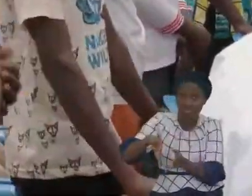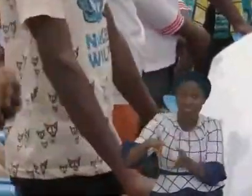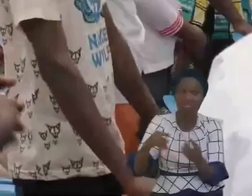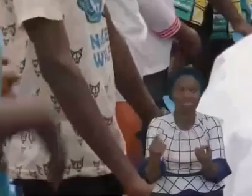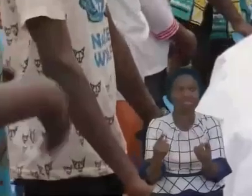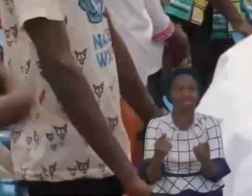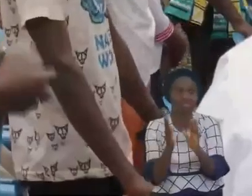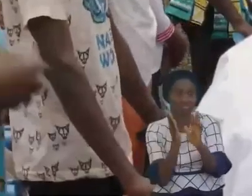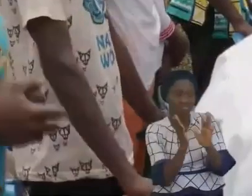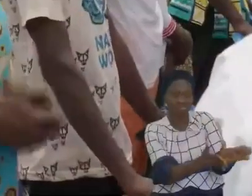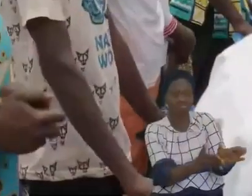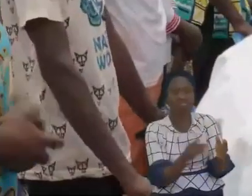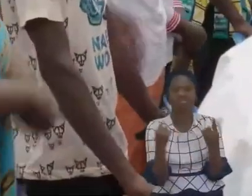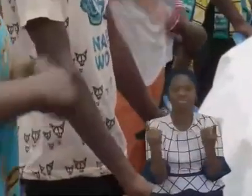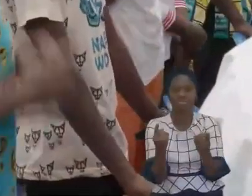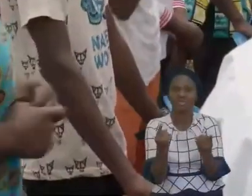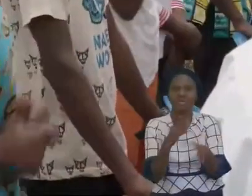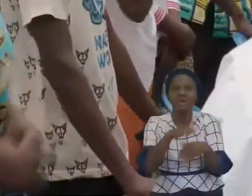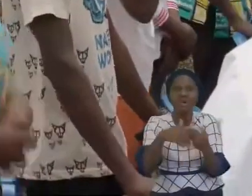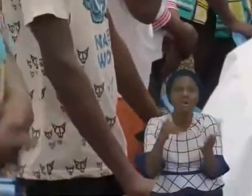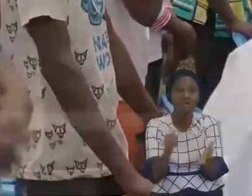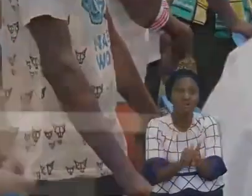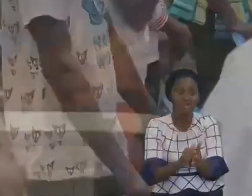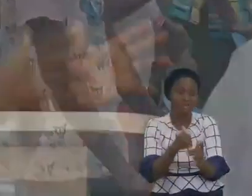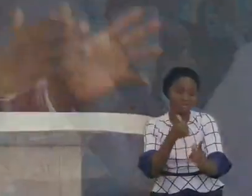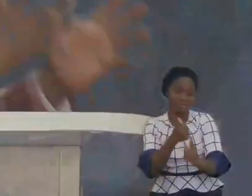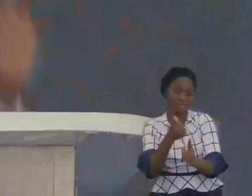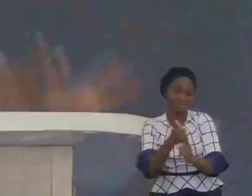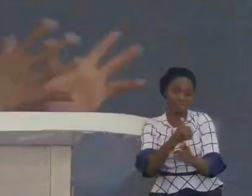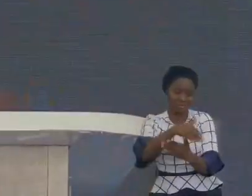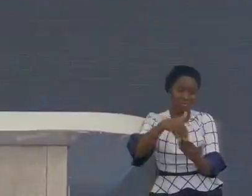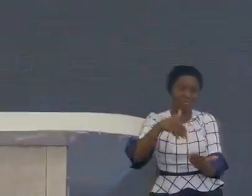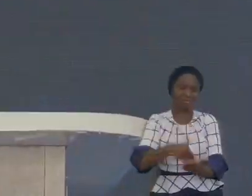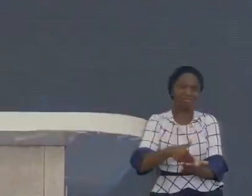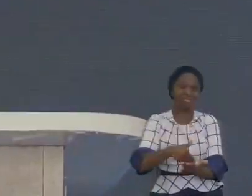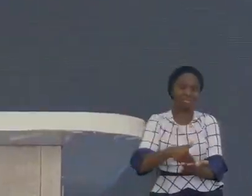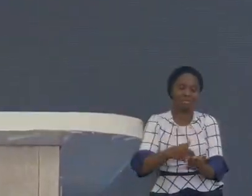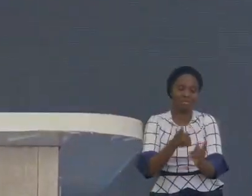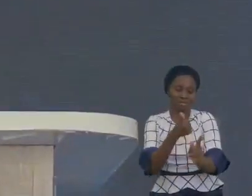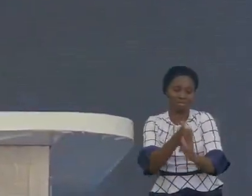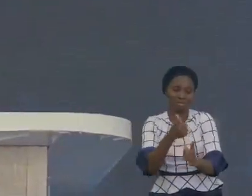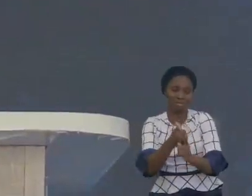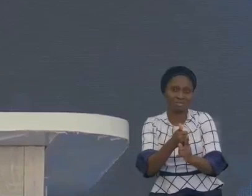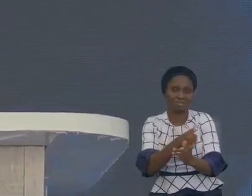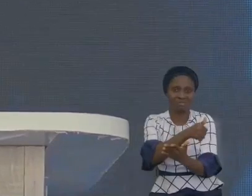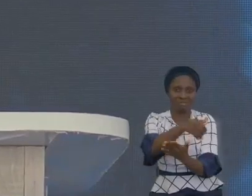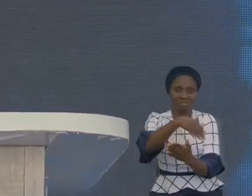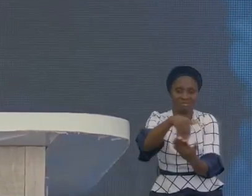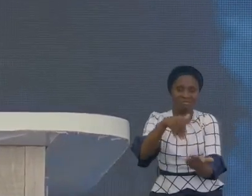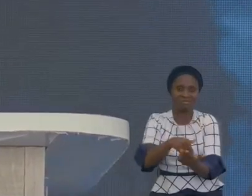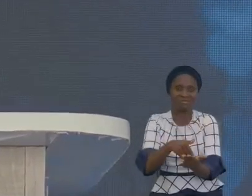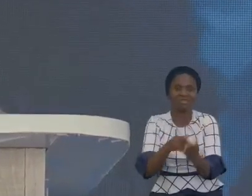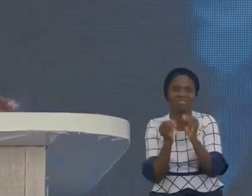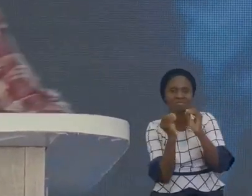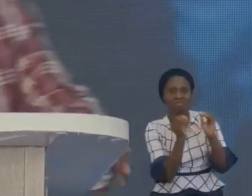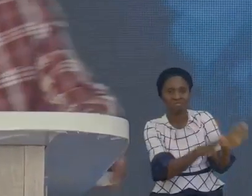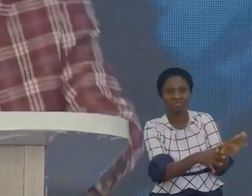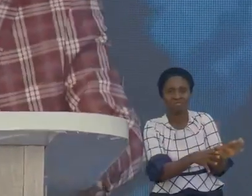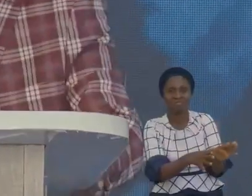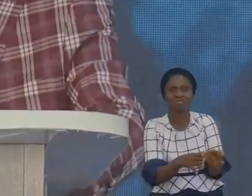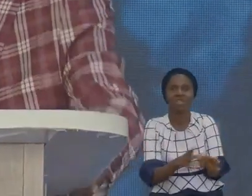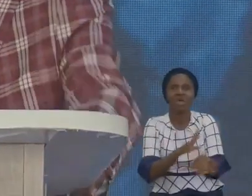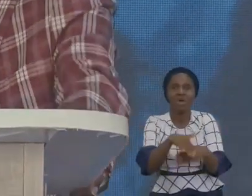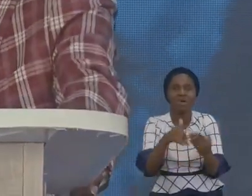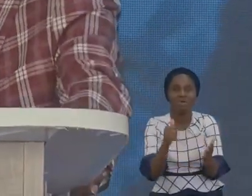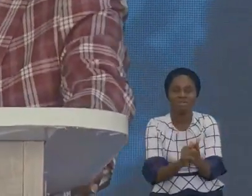self-centeredness, and forsake all that evil of humanity, and